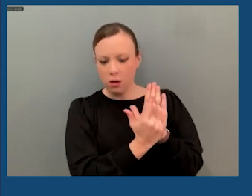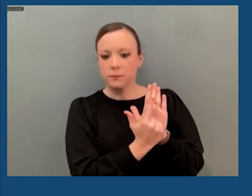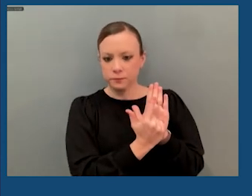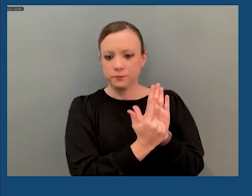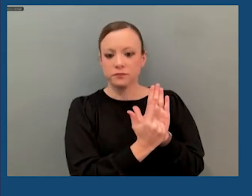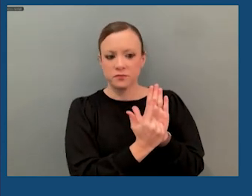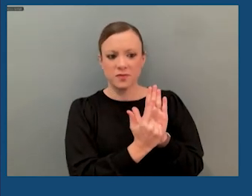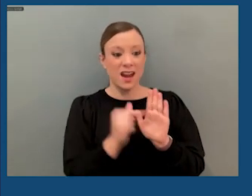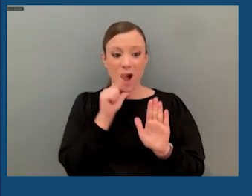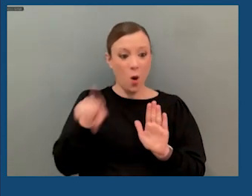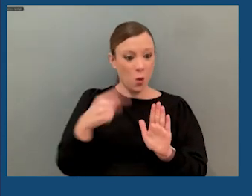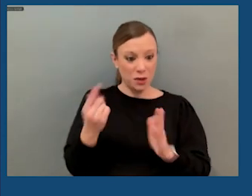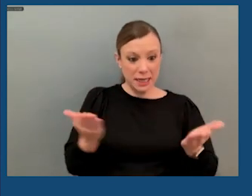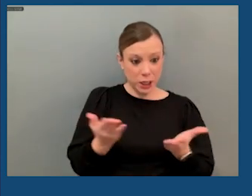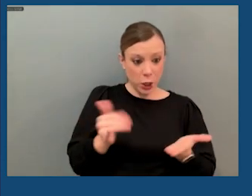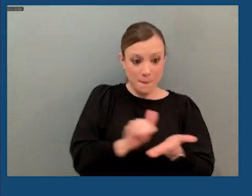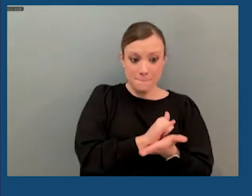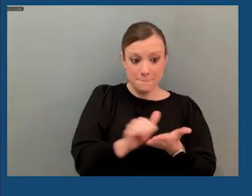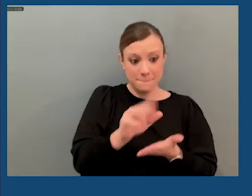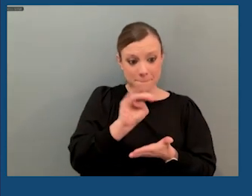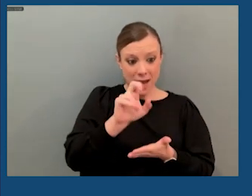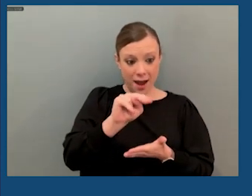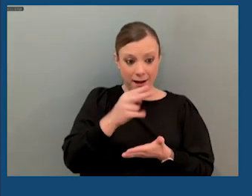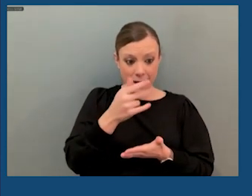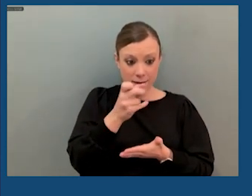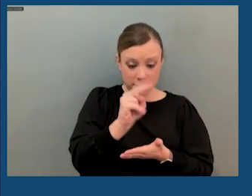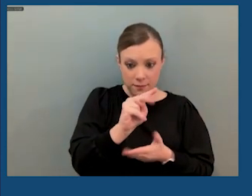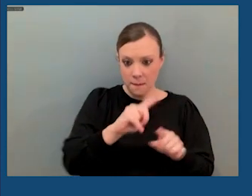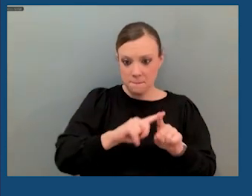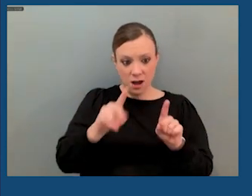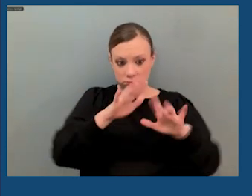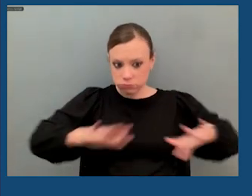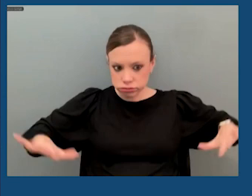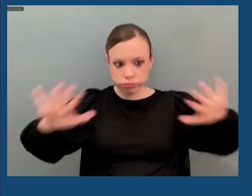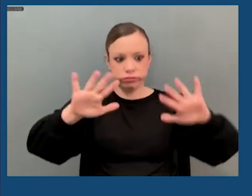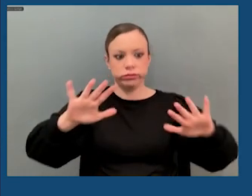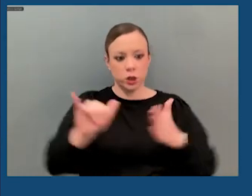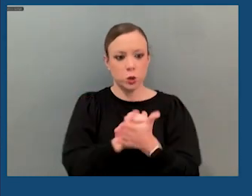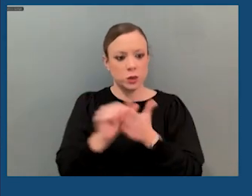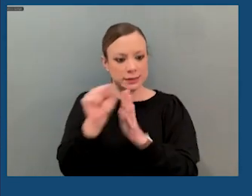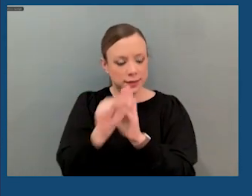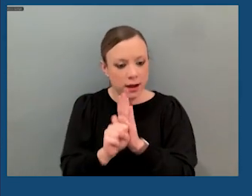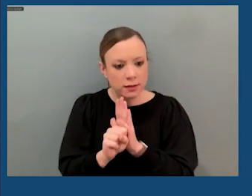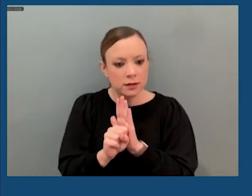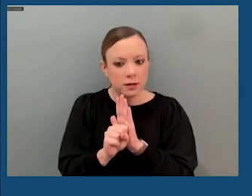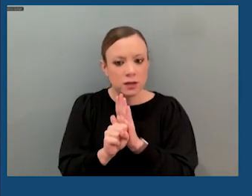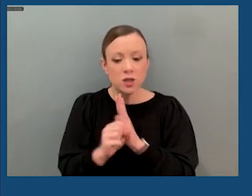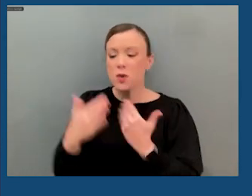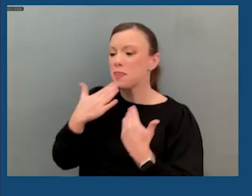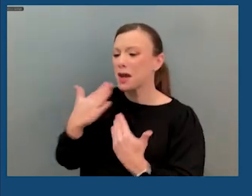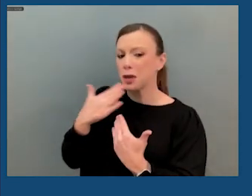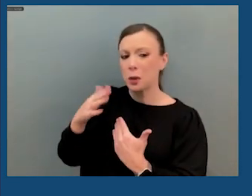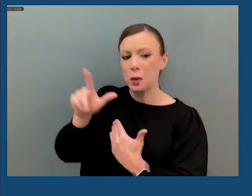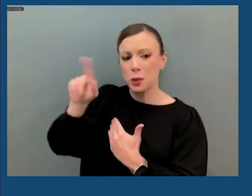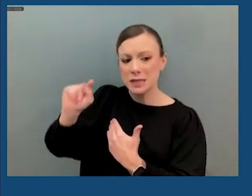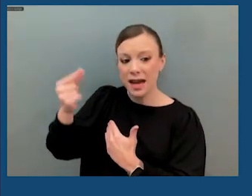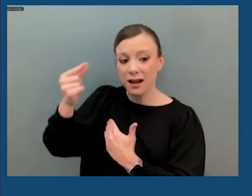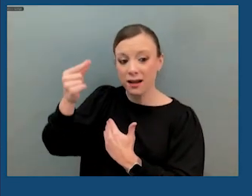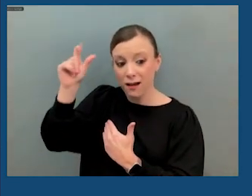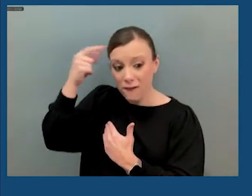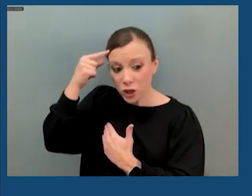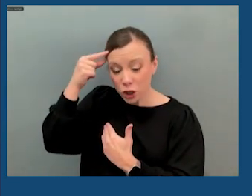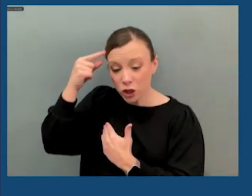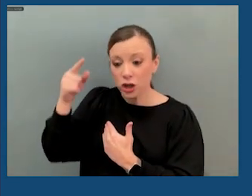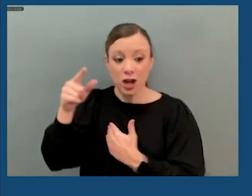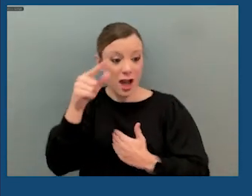throughout the state, our colleagues as DAs. So we need this tool. I thank the governor, I thank the lieutenant governor, I thank the sponsors,